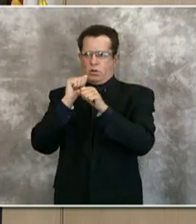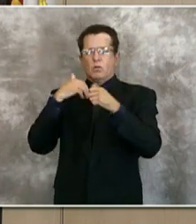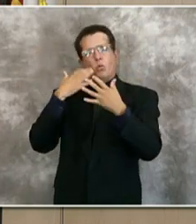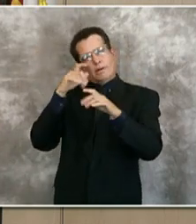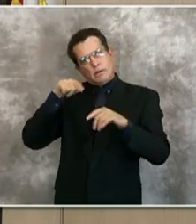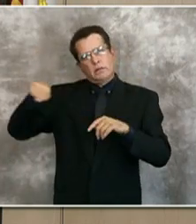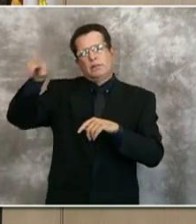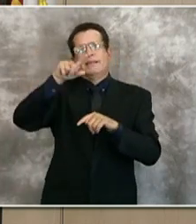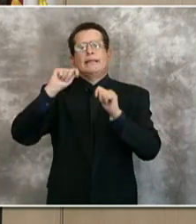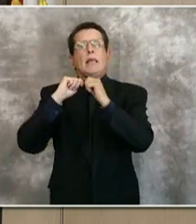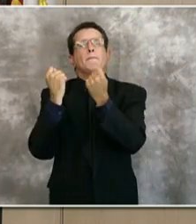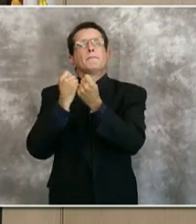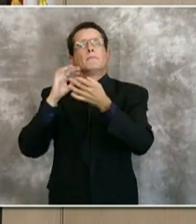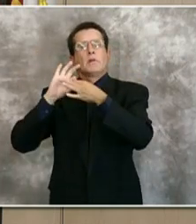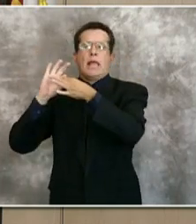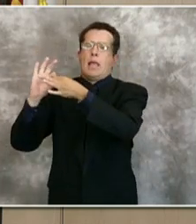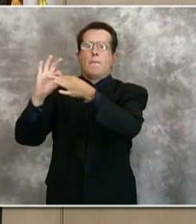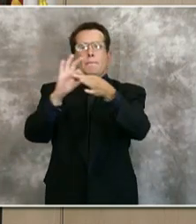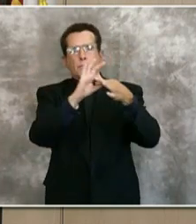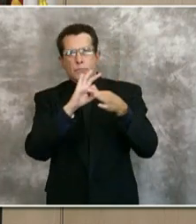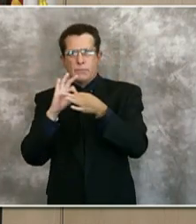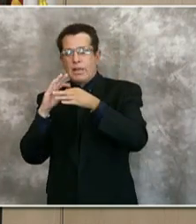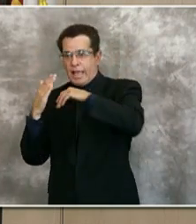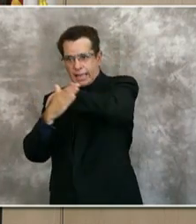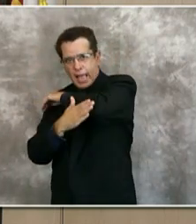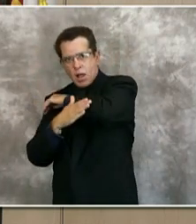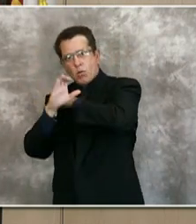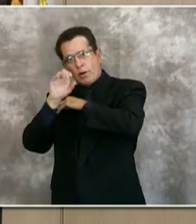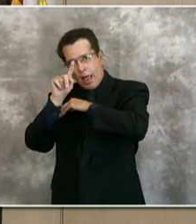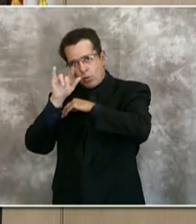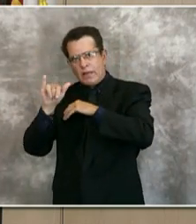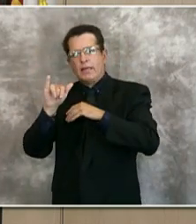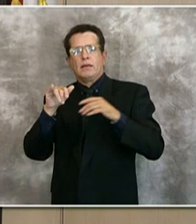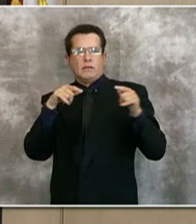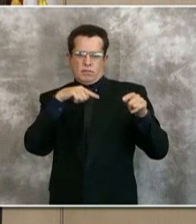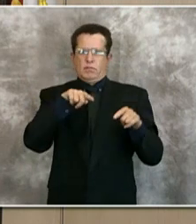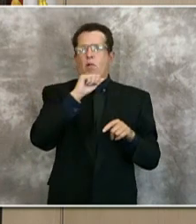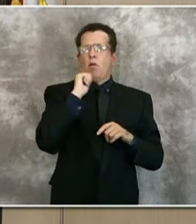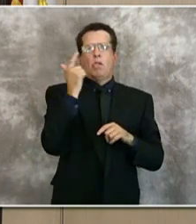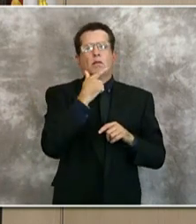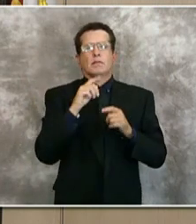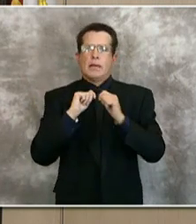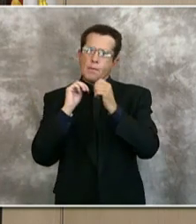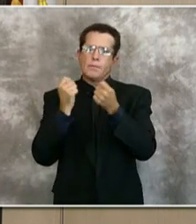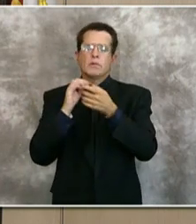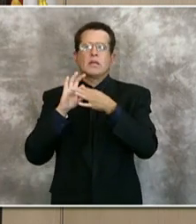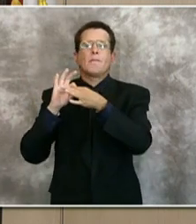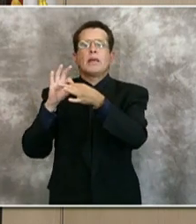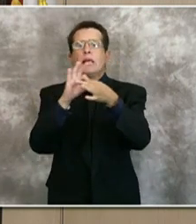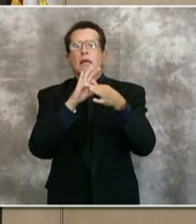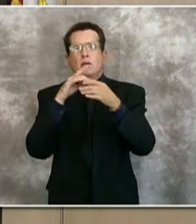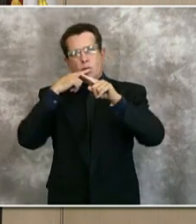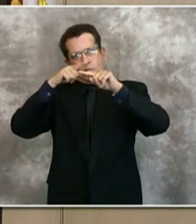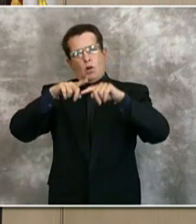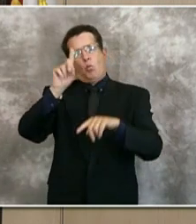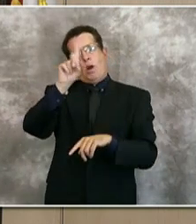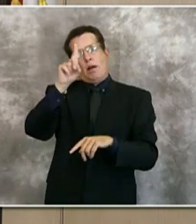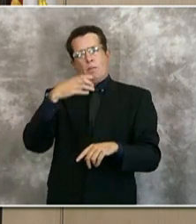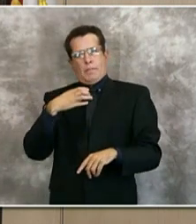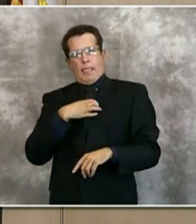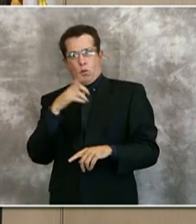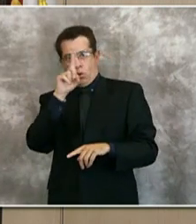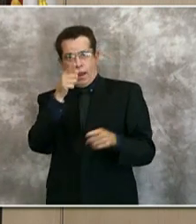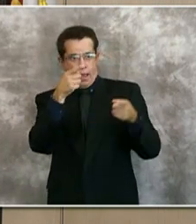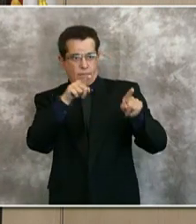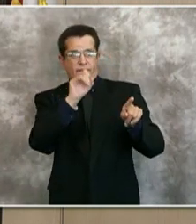is a team so that we have county staff, and depending on where the complaint is based, if it's